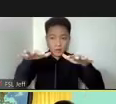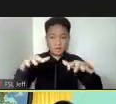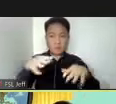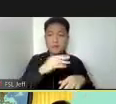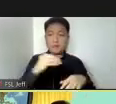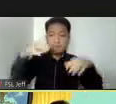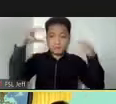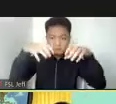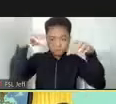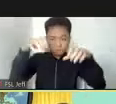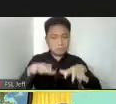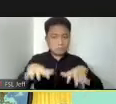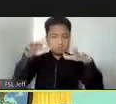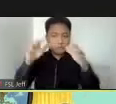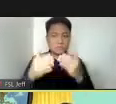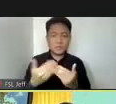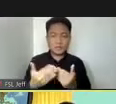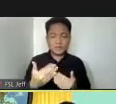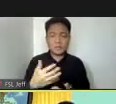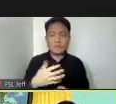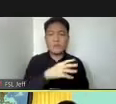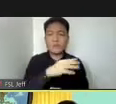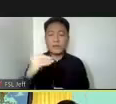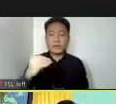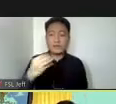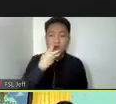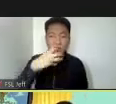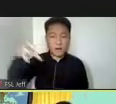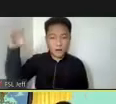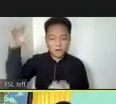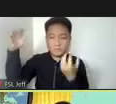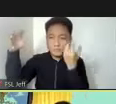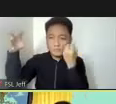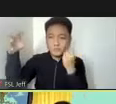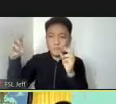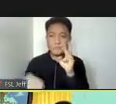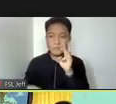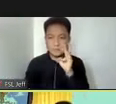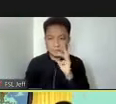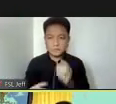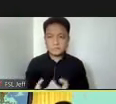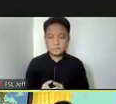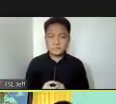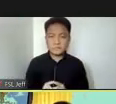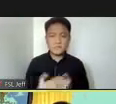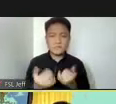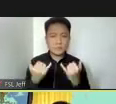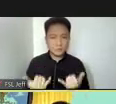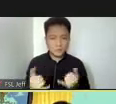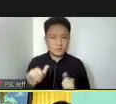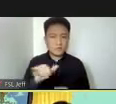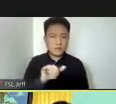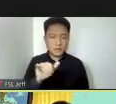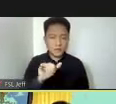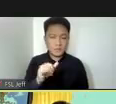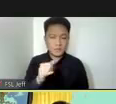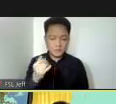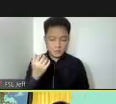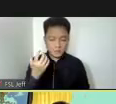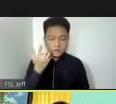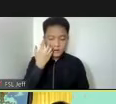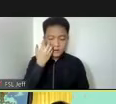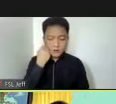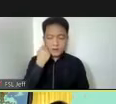This, as well as lack of economic opportunities, severely affected their living condition.